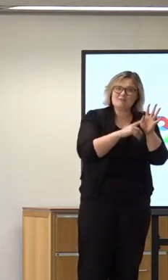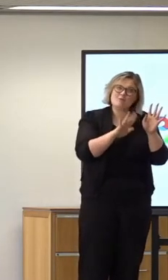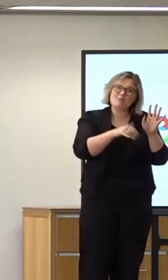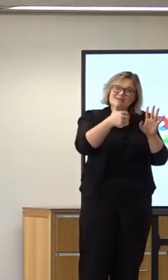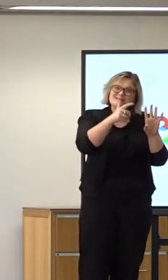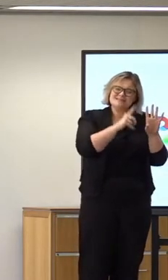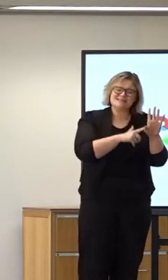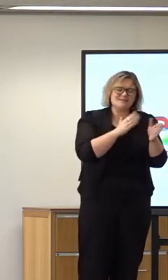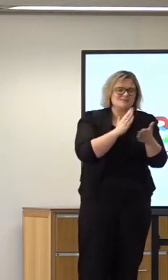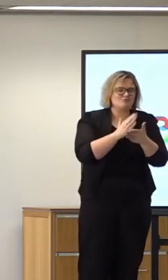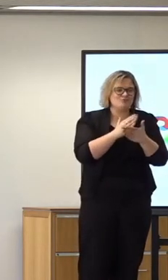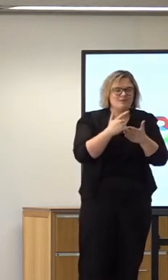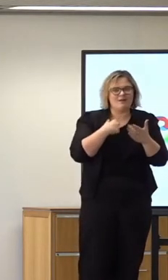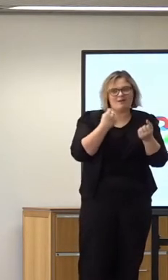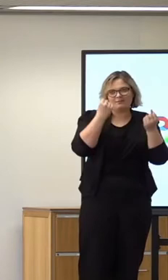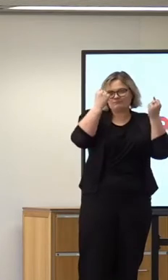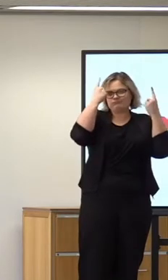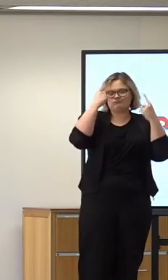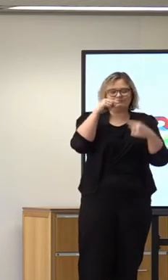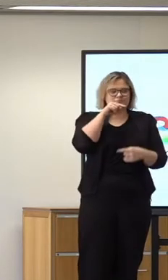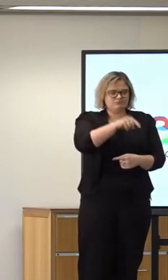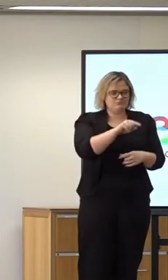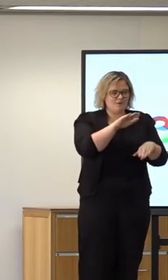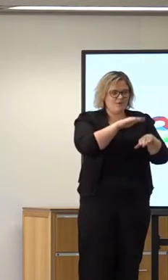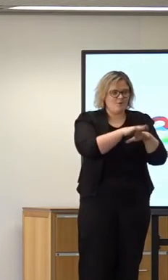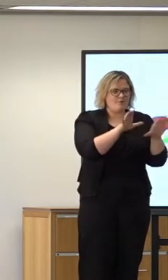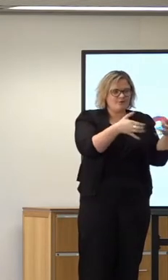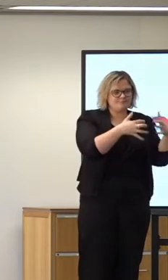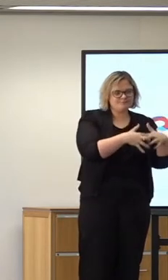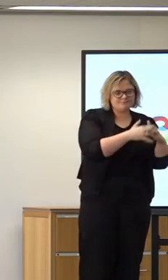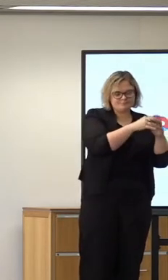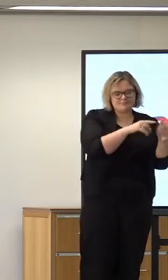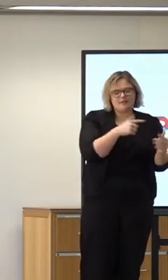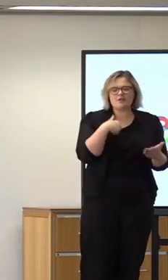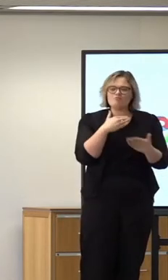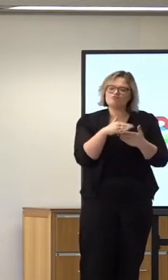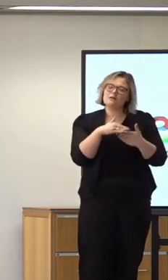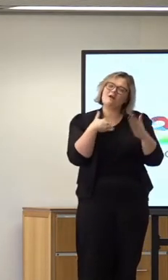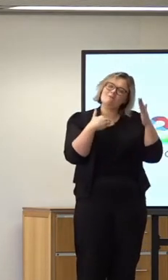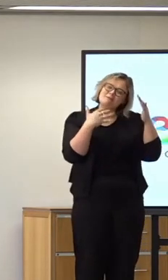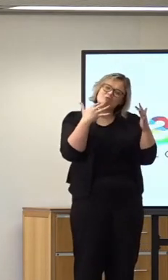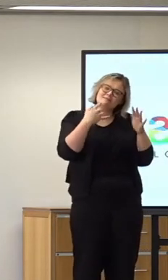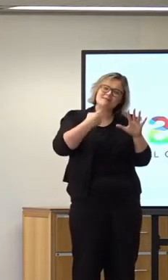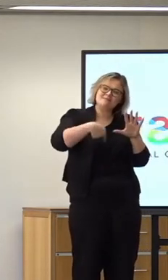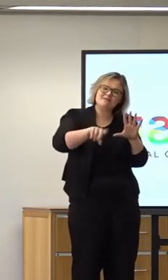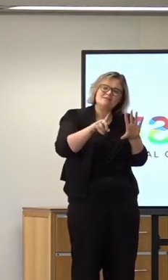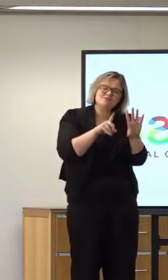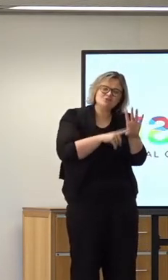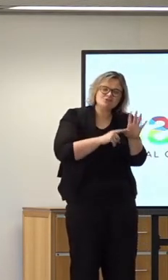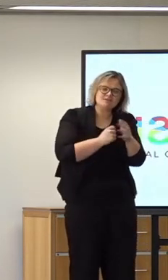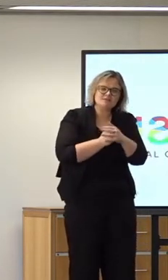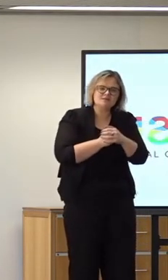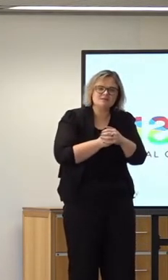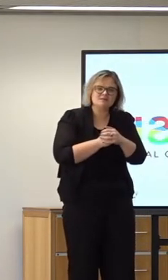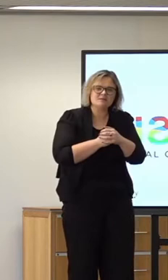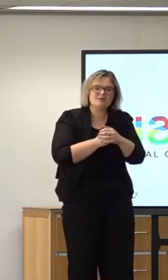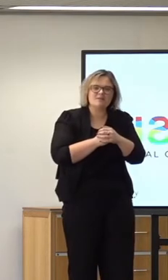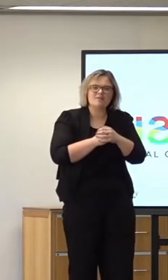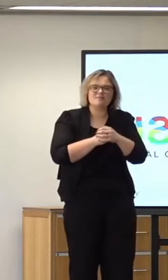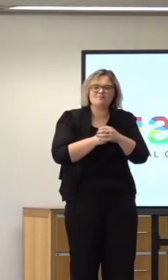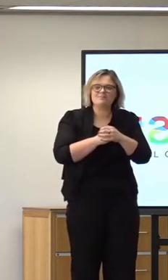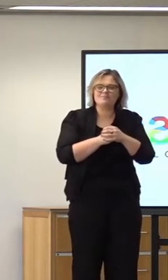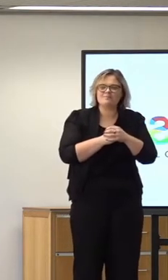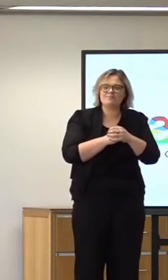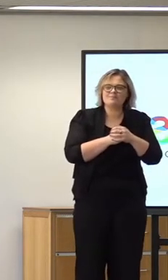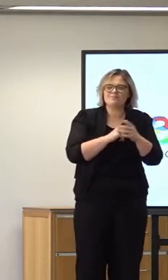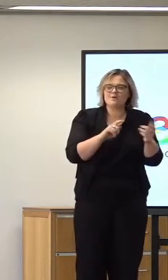and truly institutionalised, and something that I've been reflecting on this year is the transition of, I suppose,